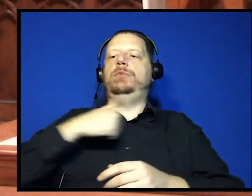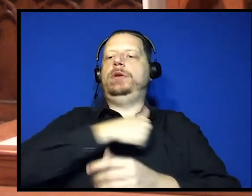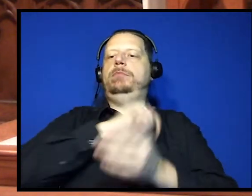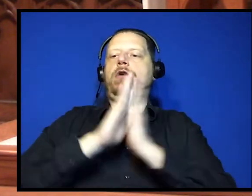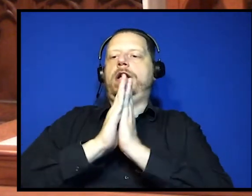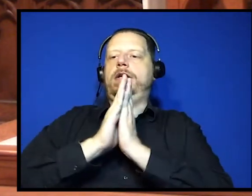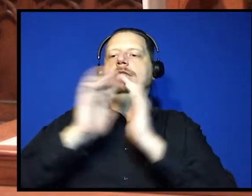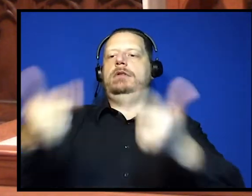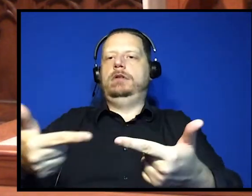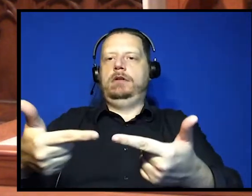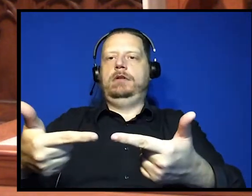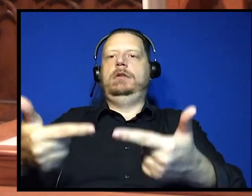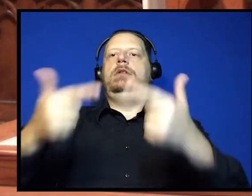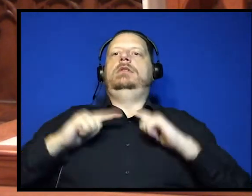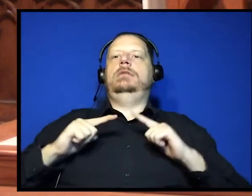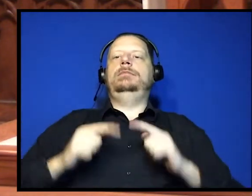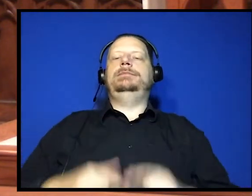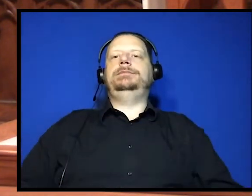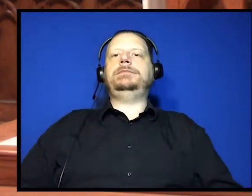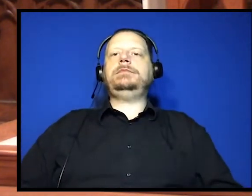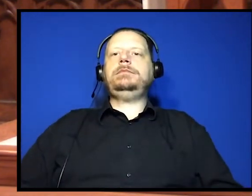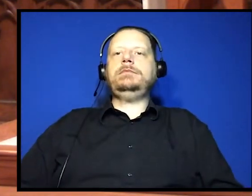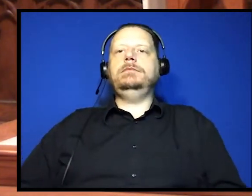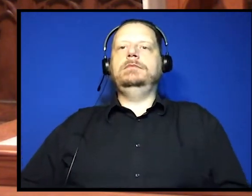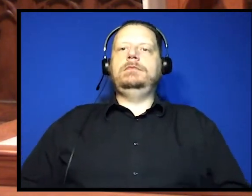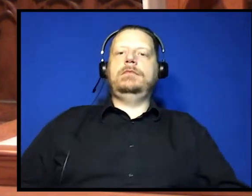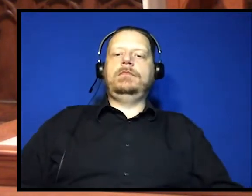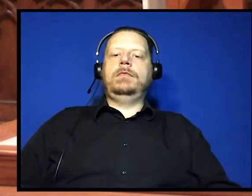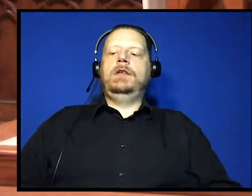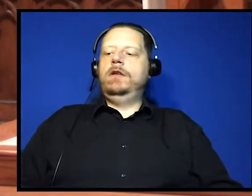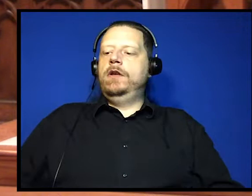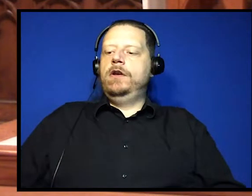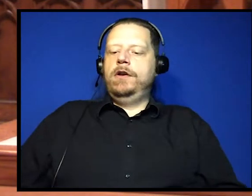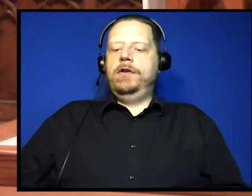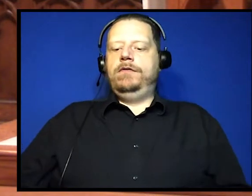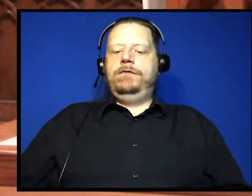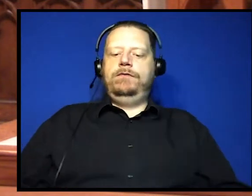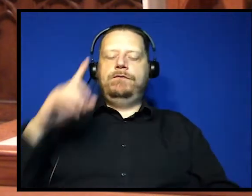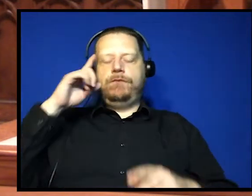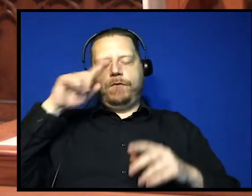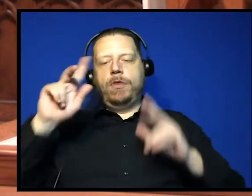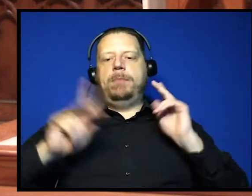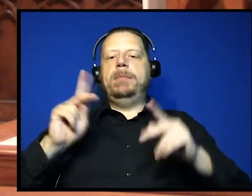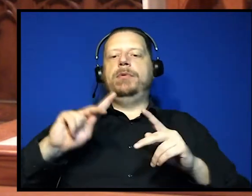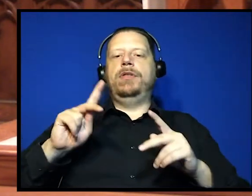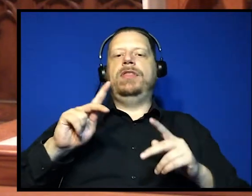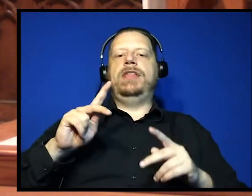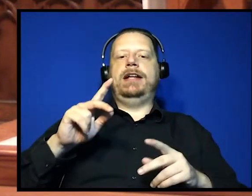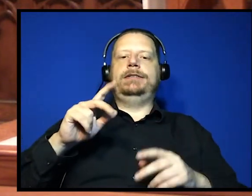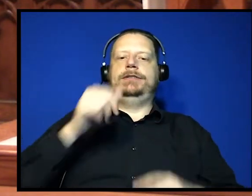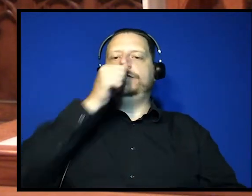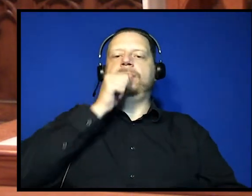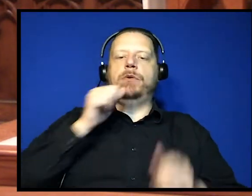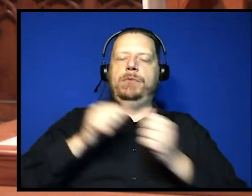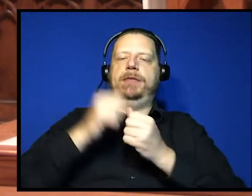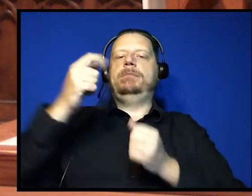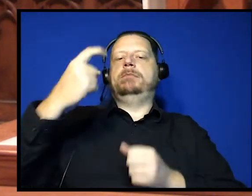the Lord. Lord, hear our prayer. That those who suffer in mind, body, and